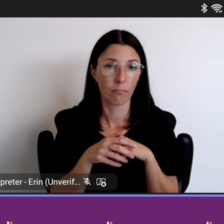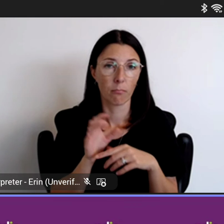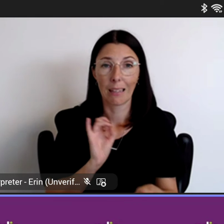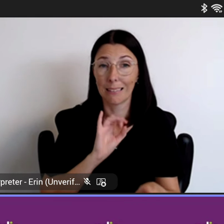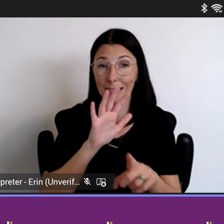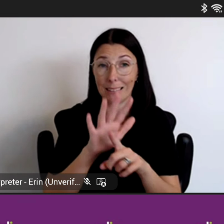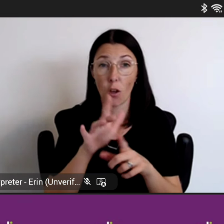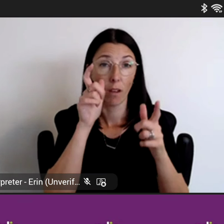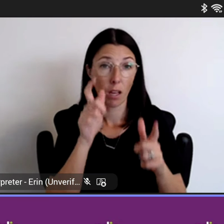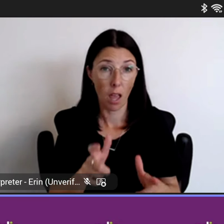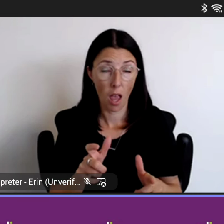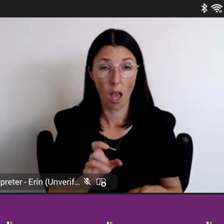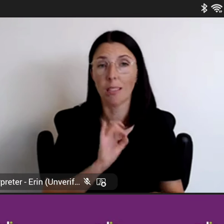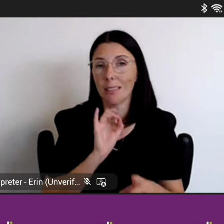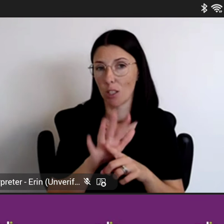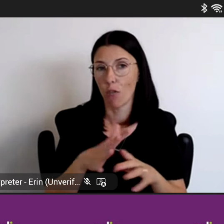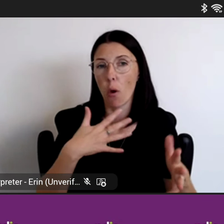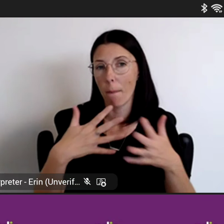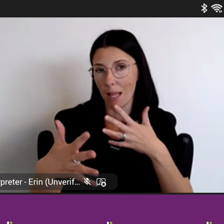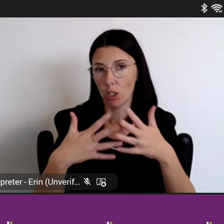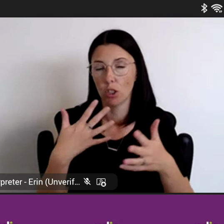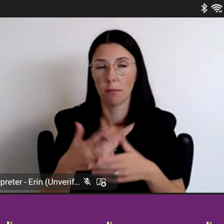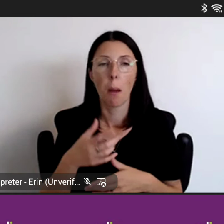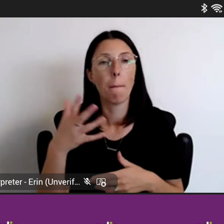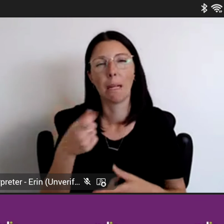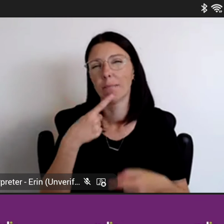self-care, and self-management.